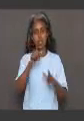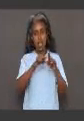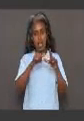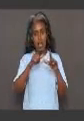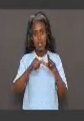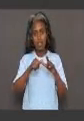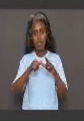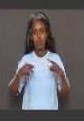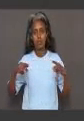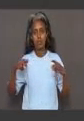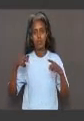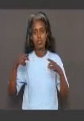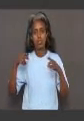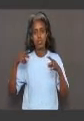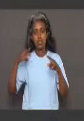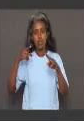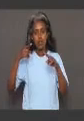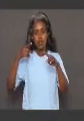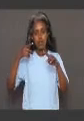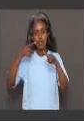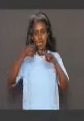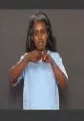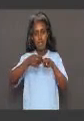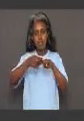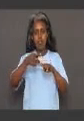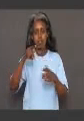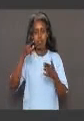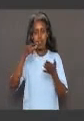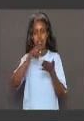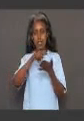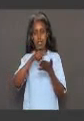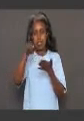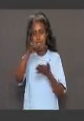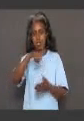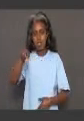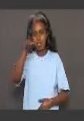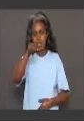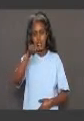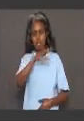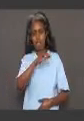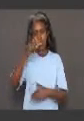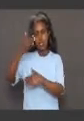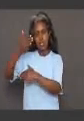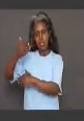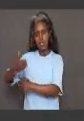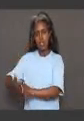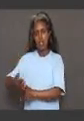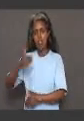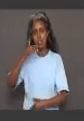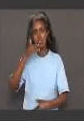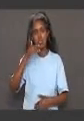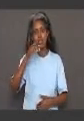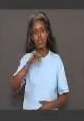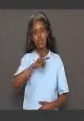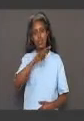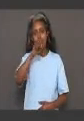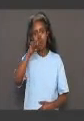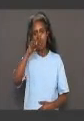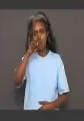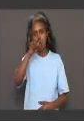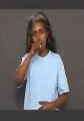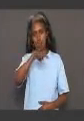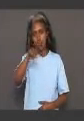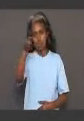whose vertex is on the circle and whose sides are chords of the